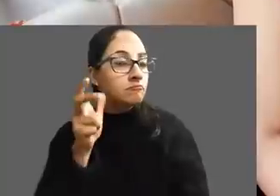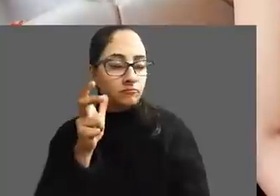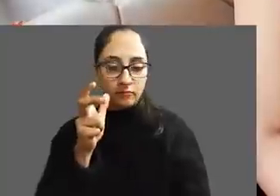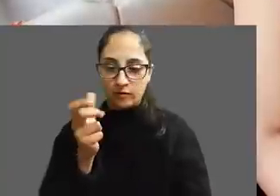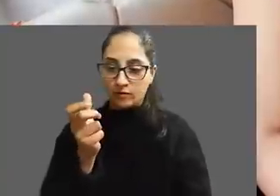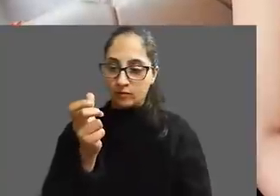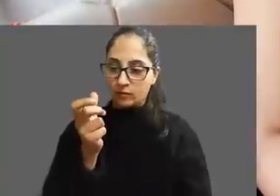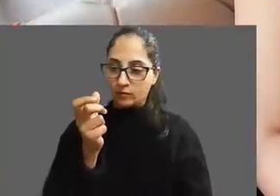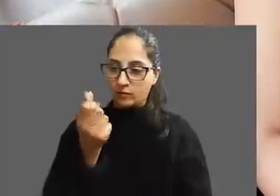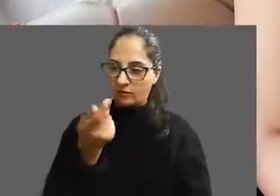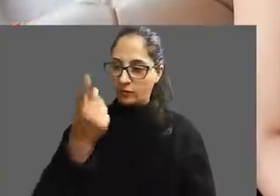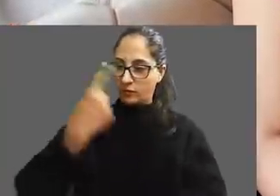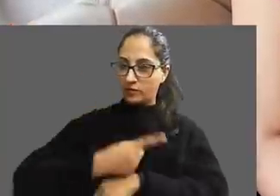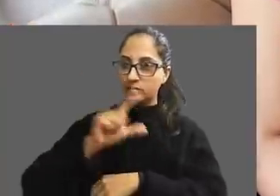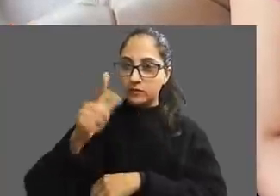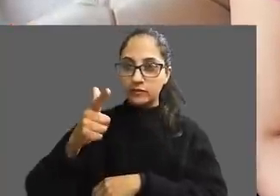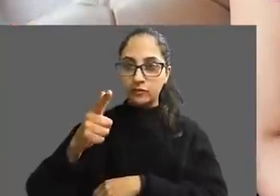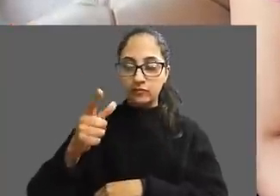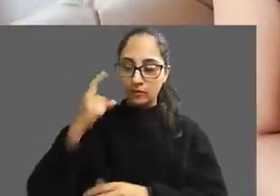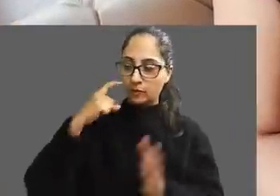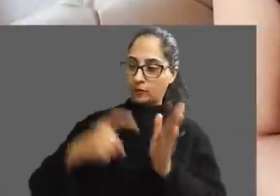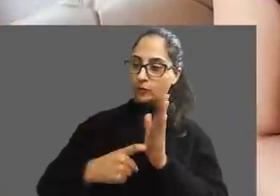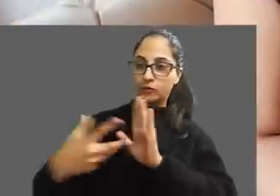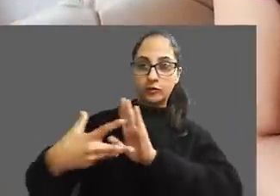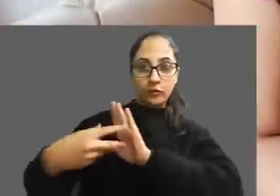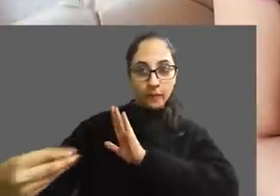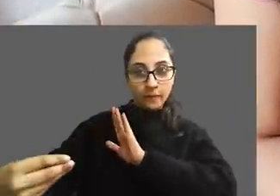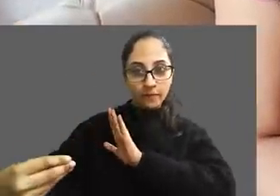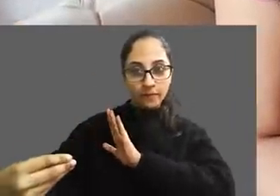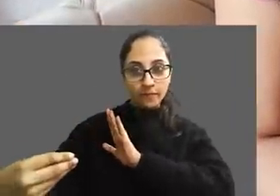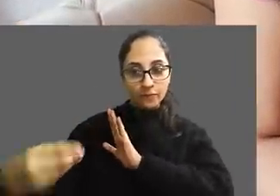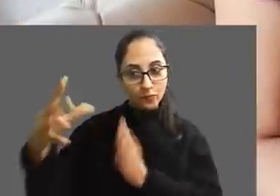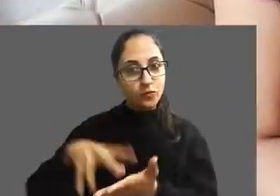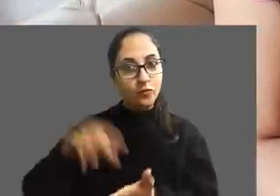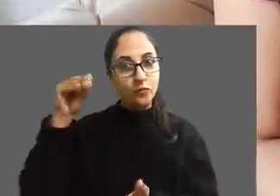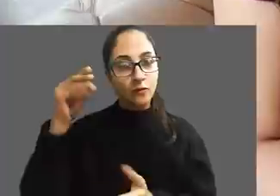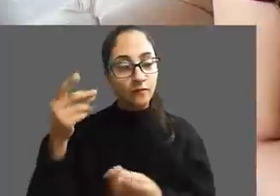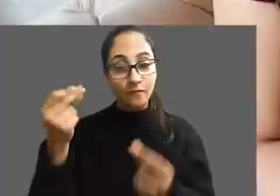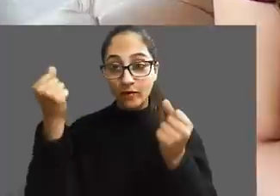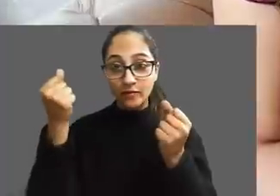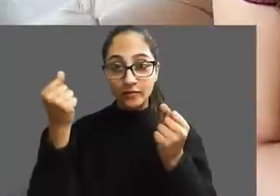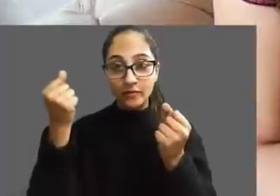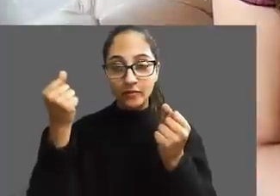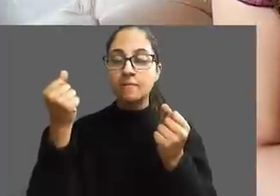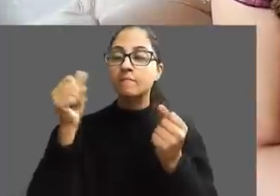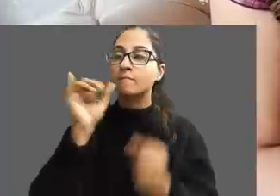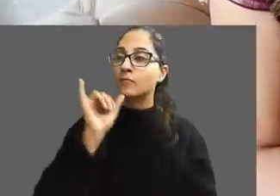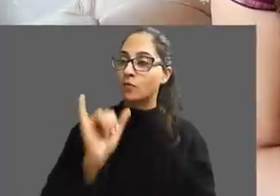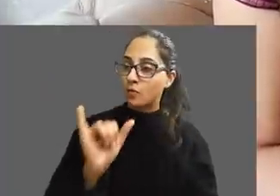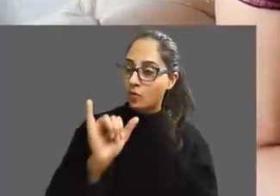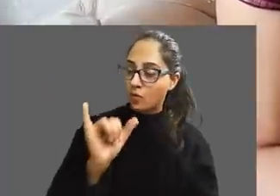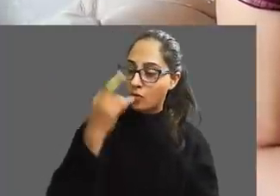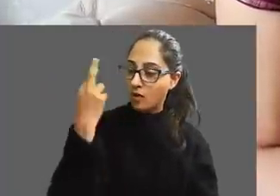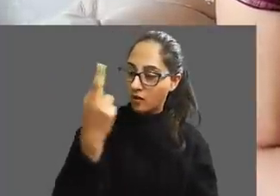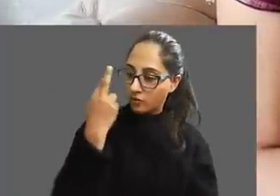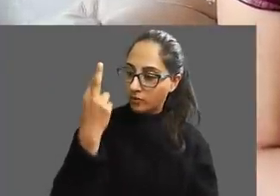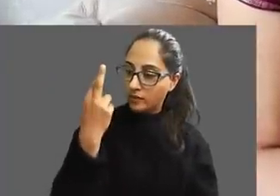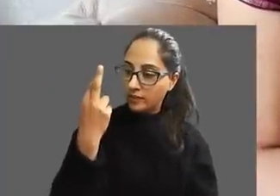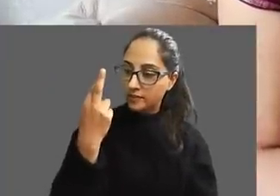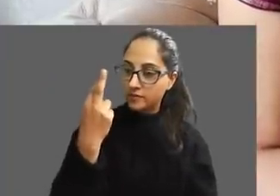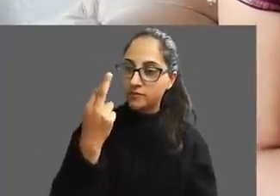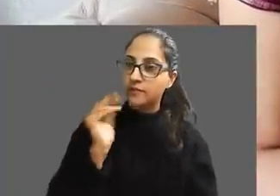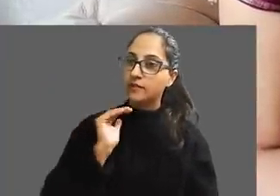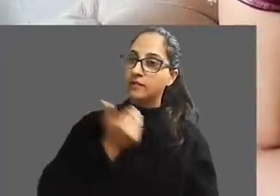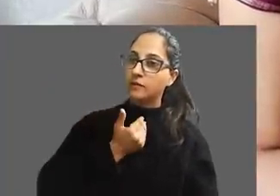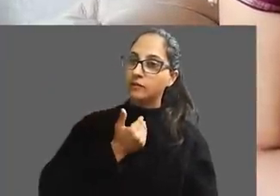own experience as I learned Ganans from my mom. I also am reminded of the importance of sharing this tradition with